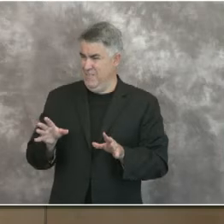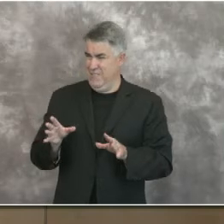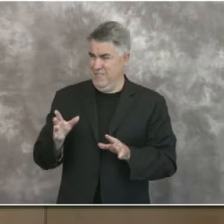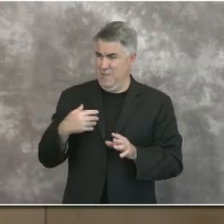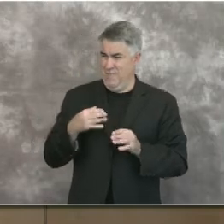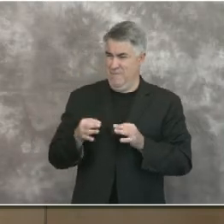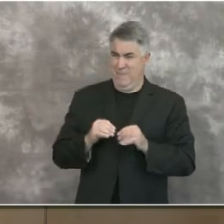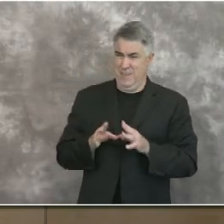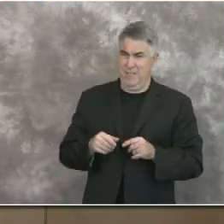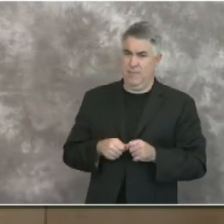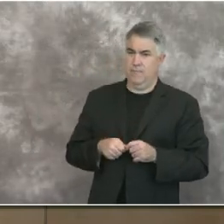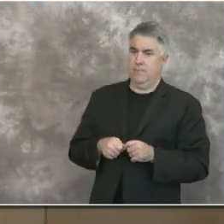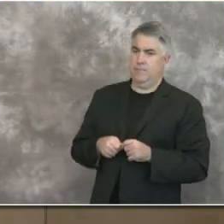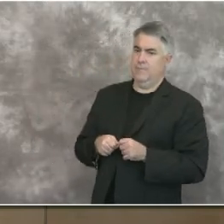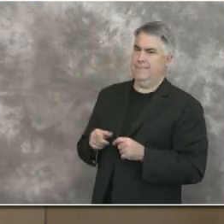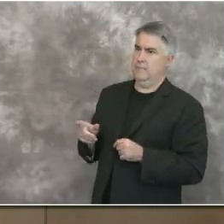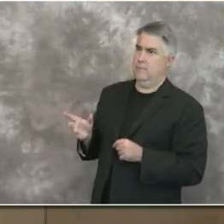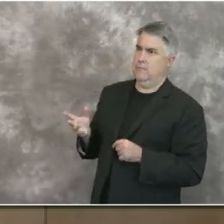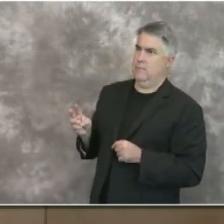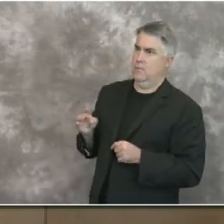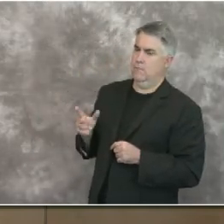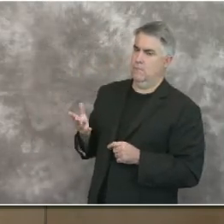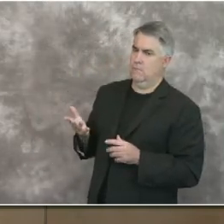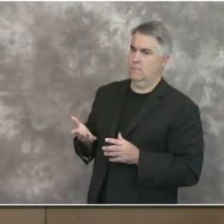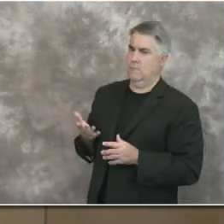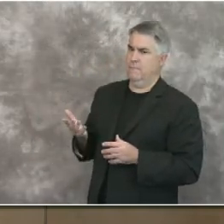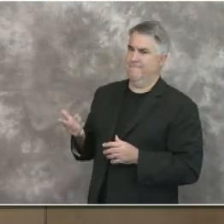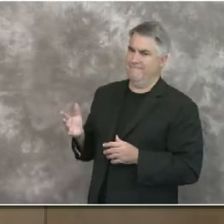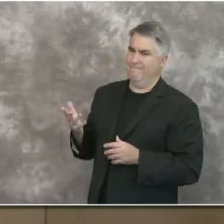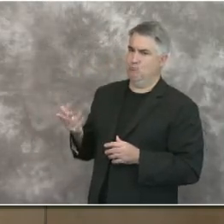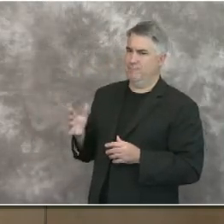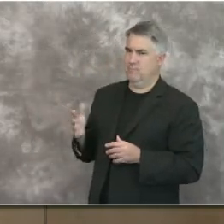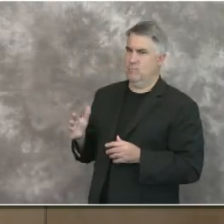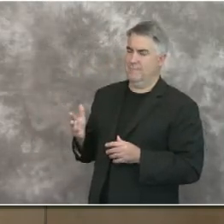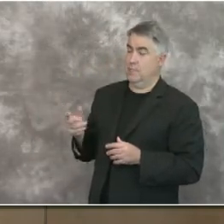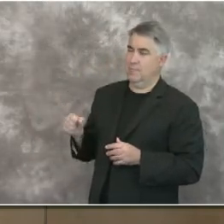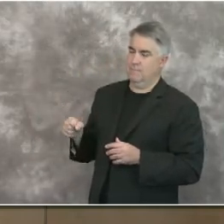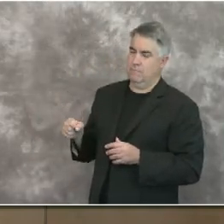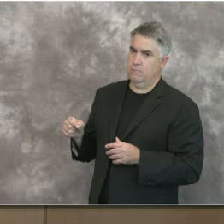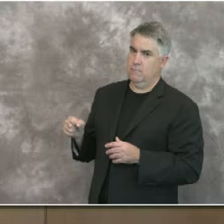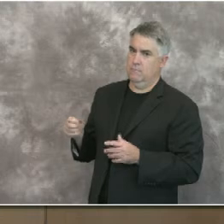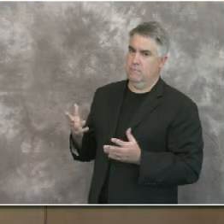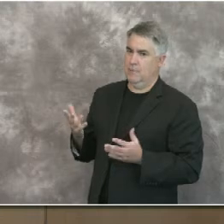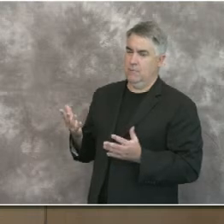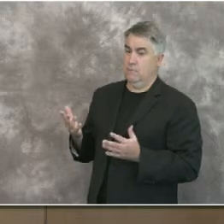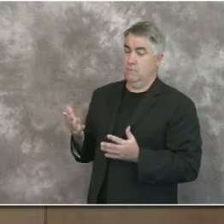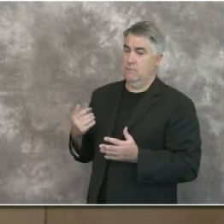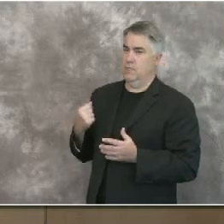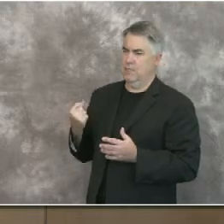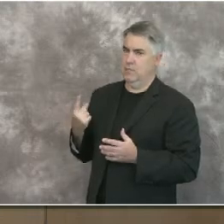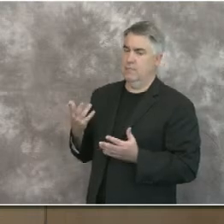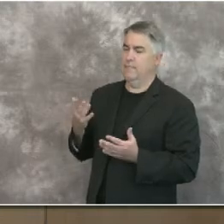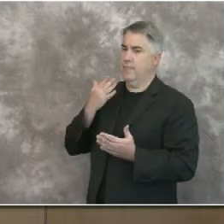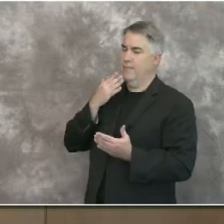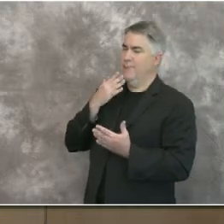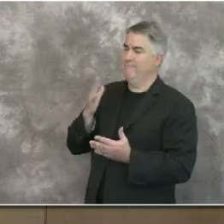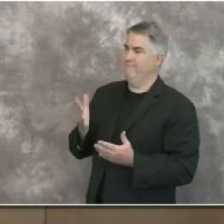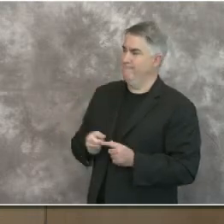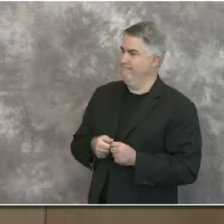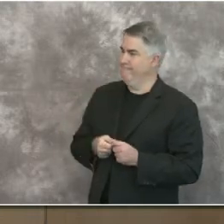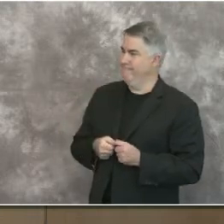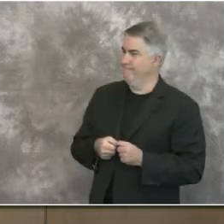Well, I actually had, yes, I understand those things, and I appreciate that,